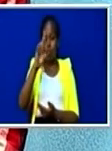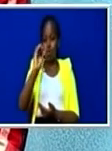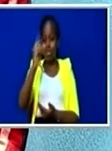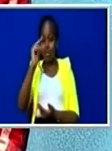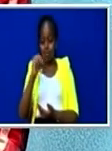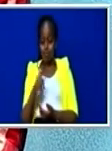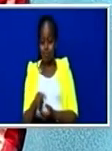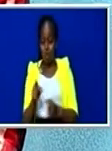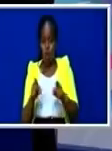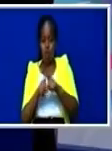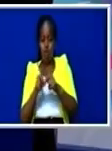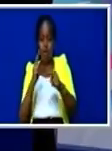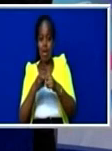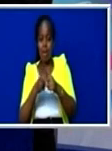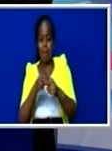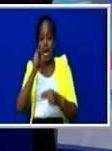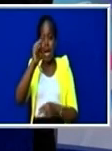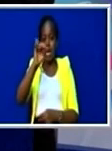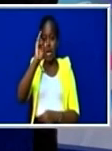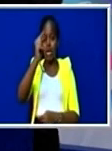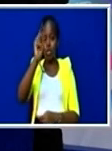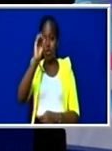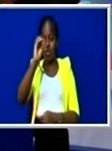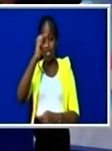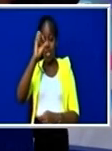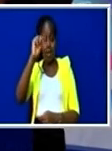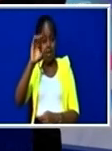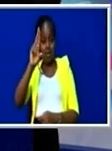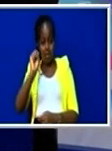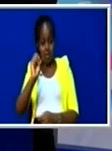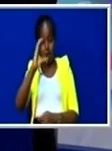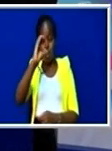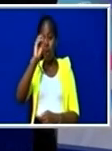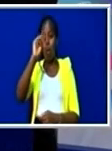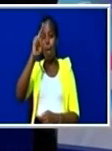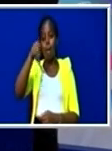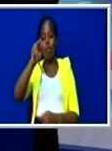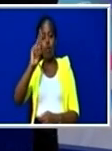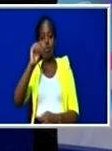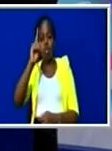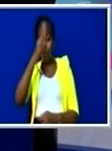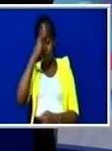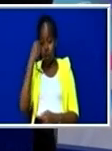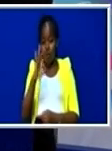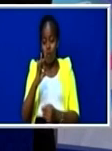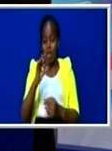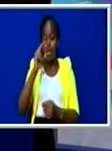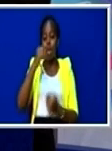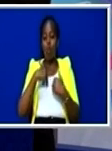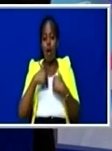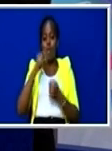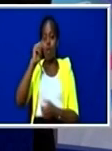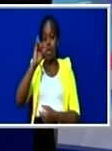also known as nitrogenous compounds. Yeah, they are also known as nitrogenous compounds because of the presence